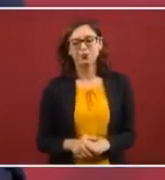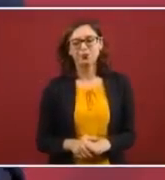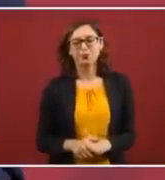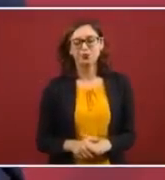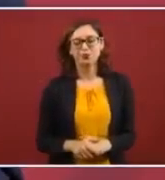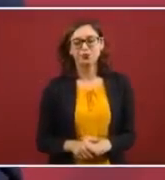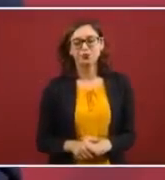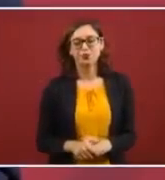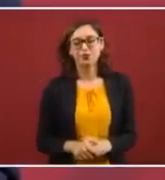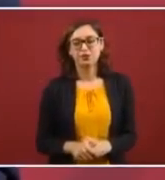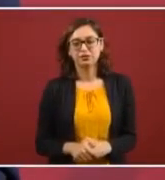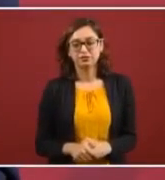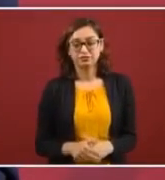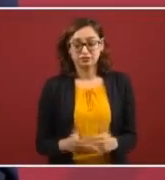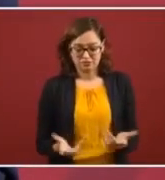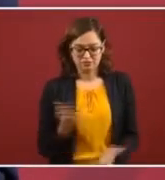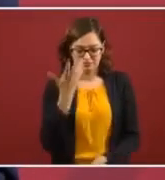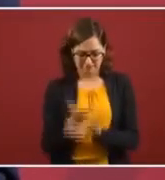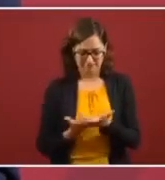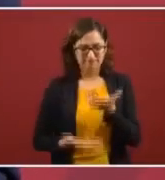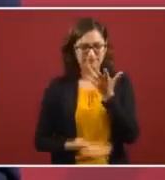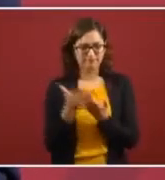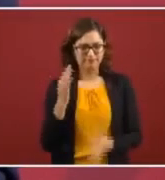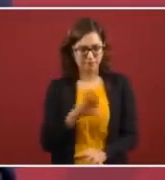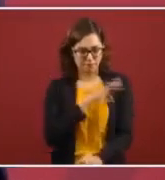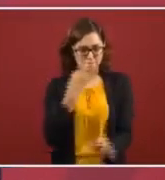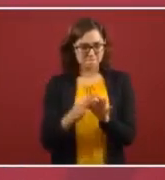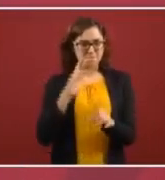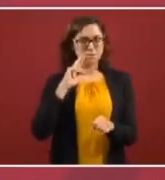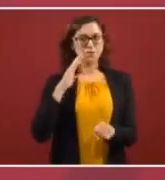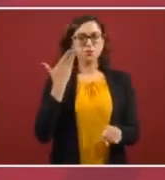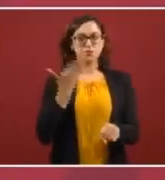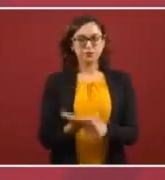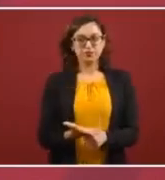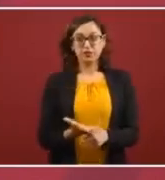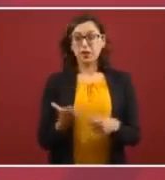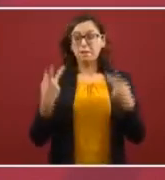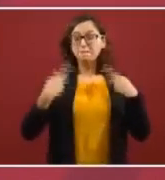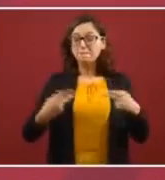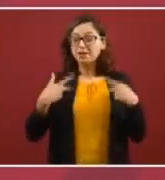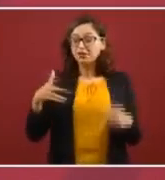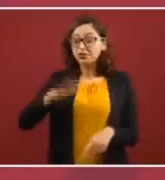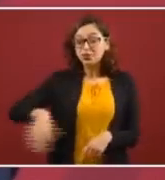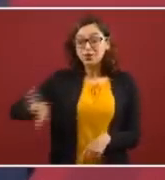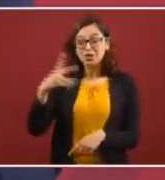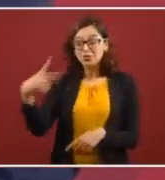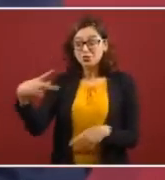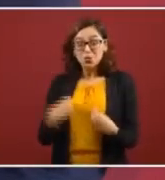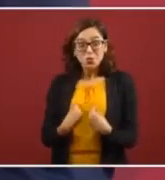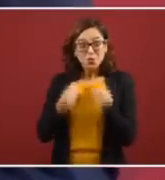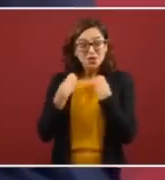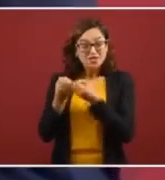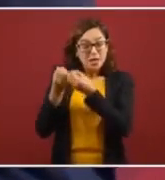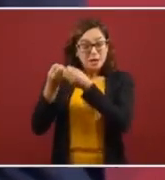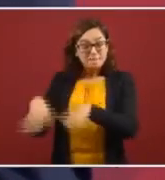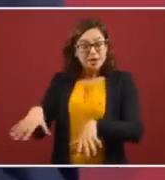they would like us not to act with a responsible way, because the people,